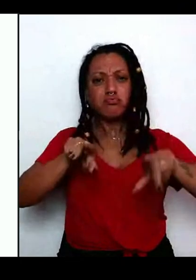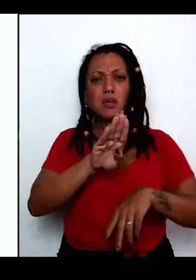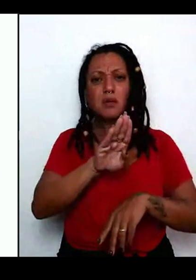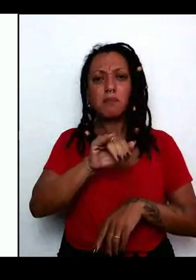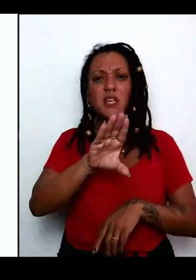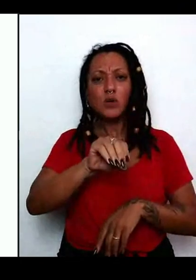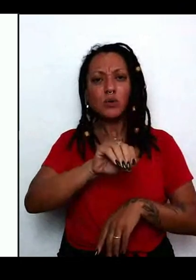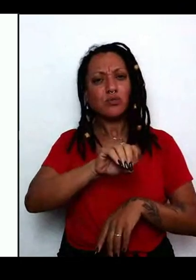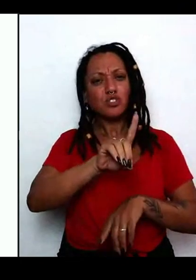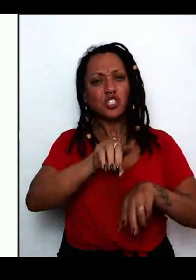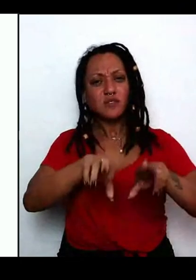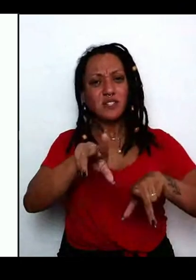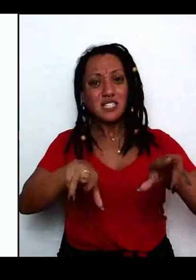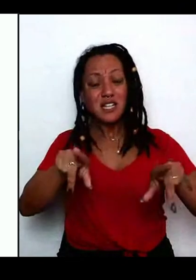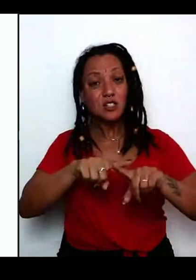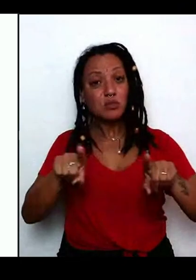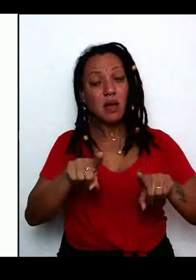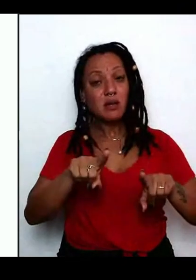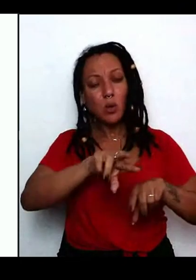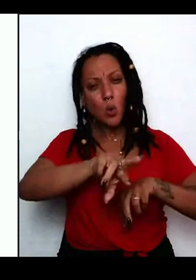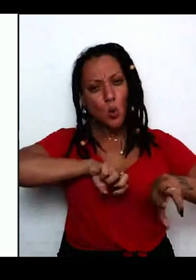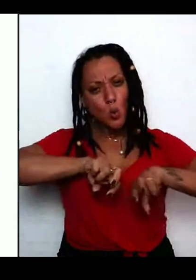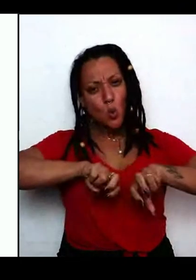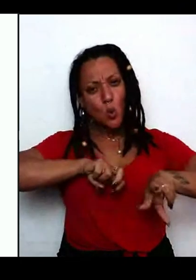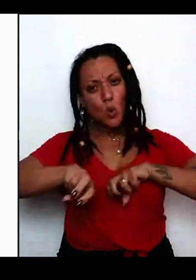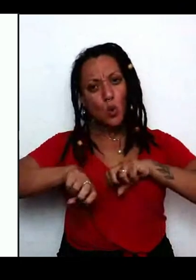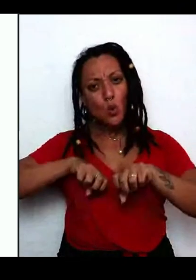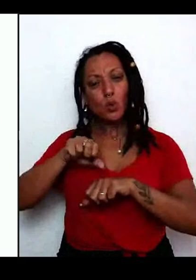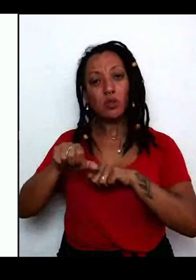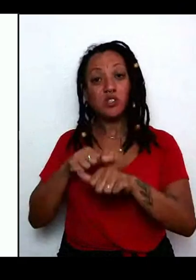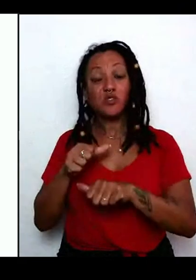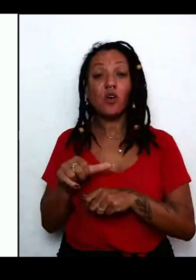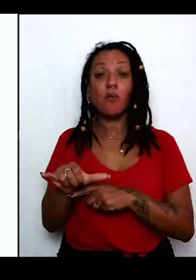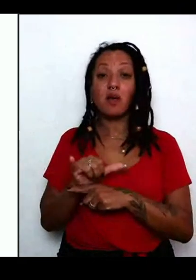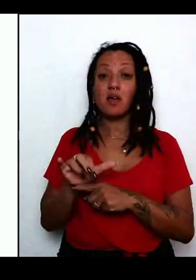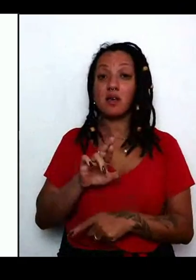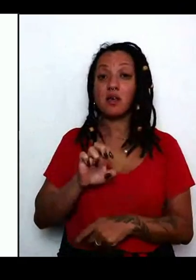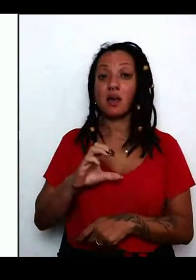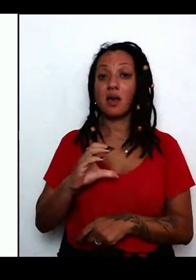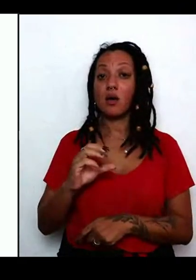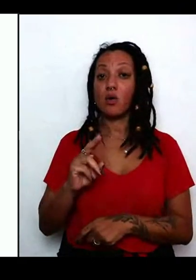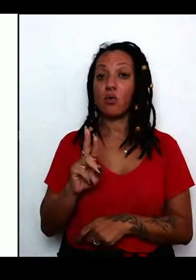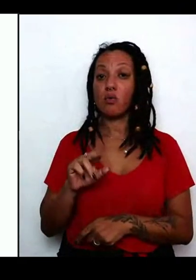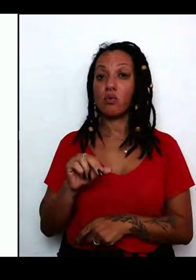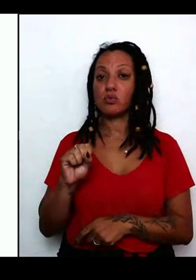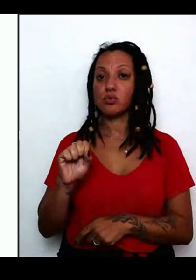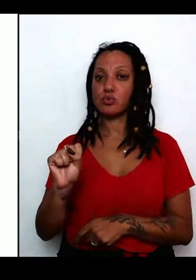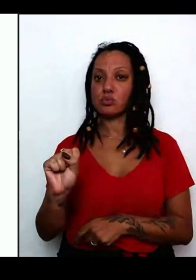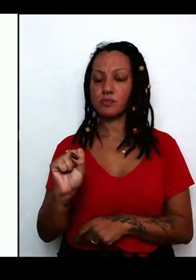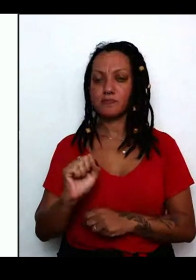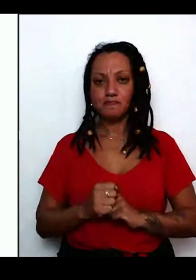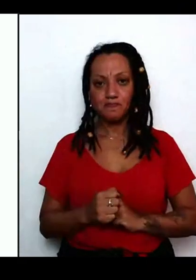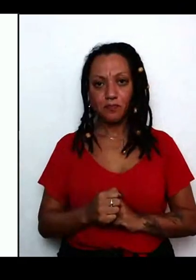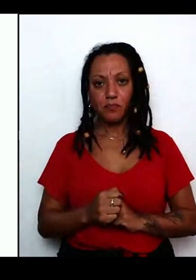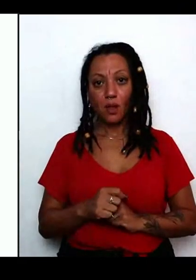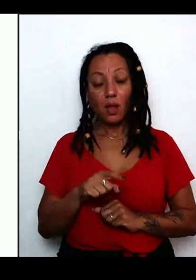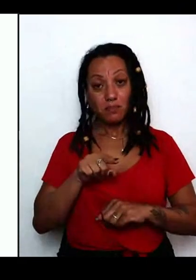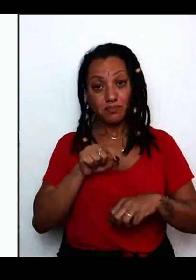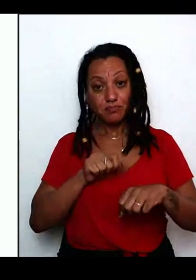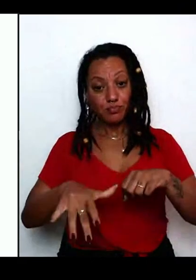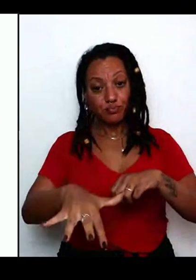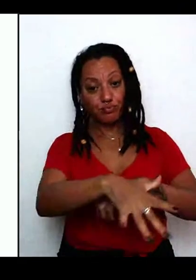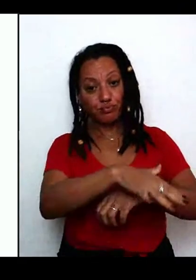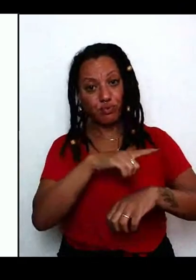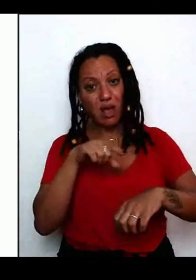are presented as separable fixed and containable the environmental impact however is supposed to stay